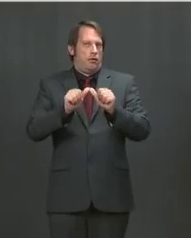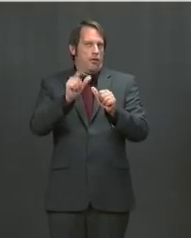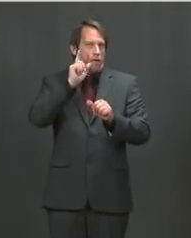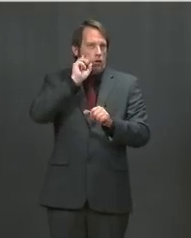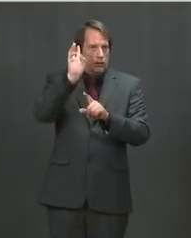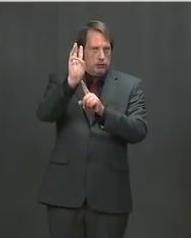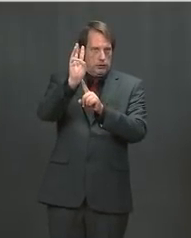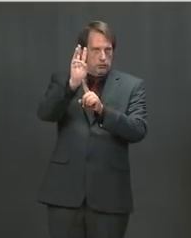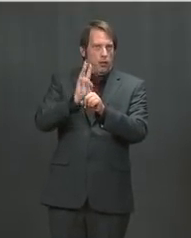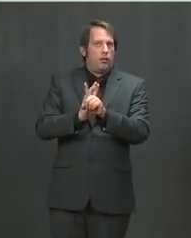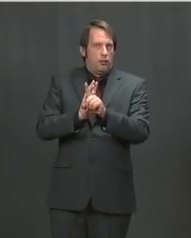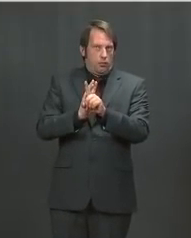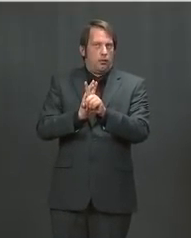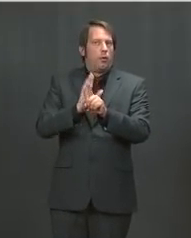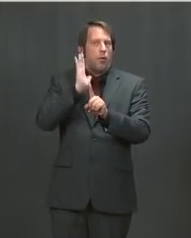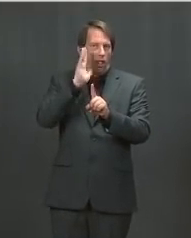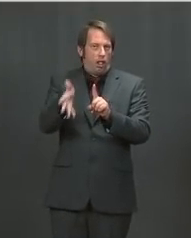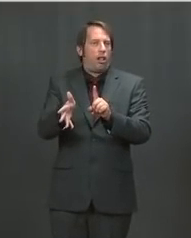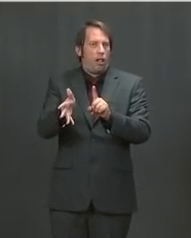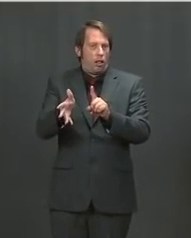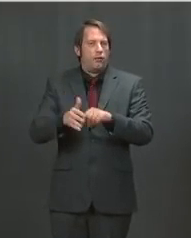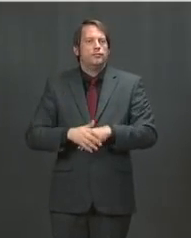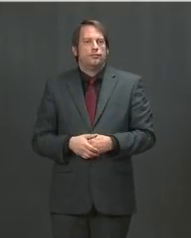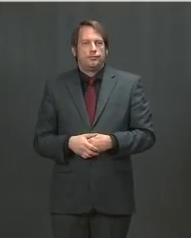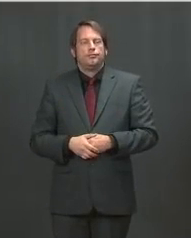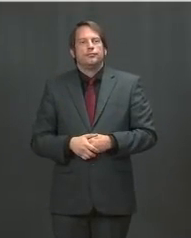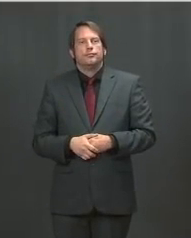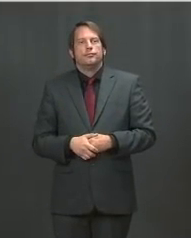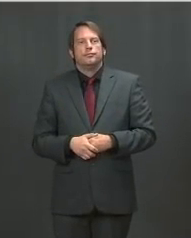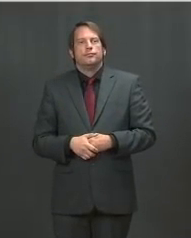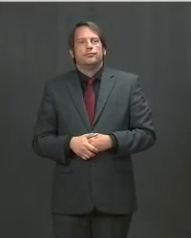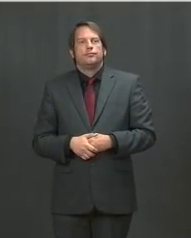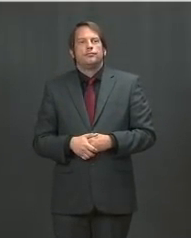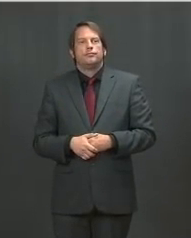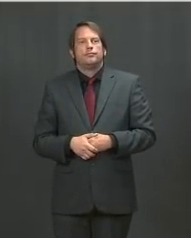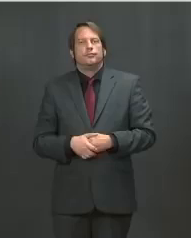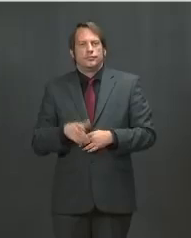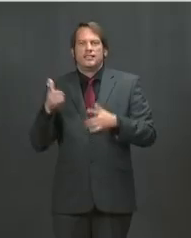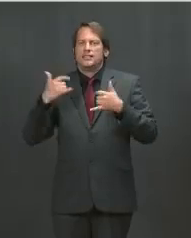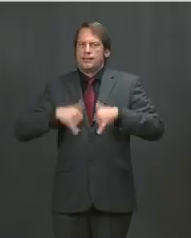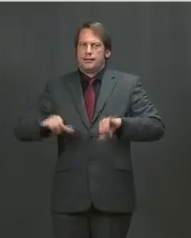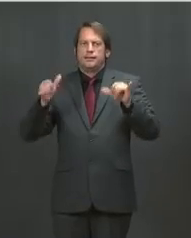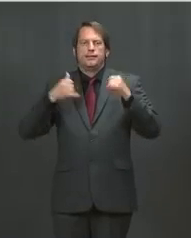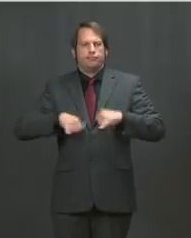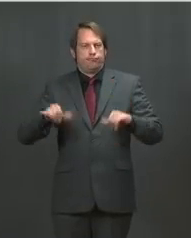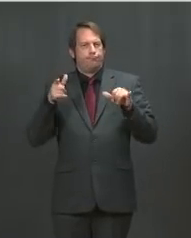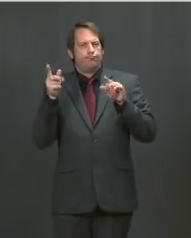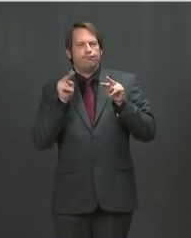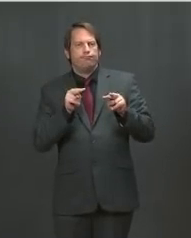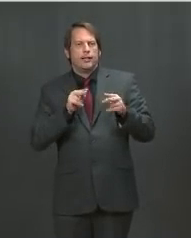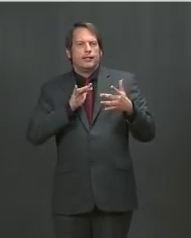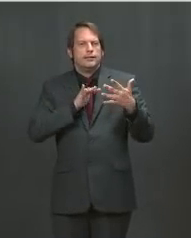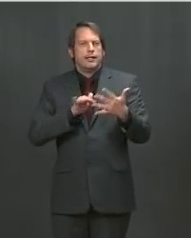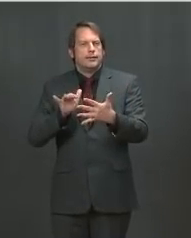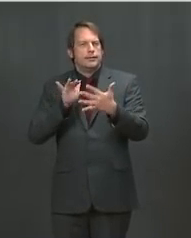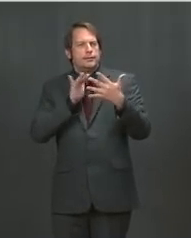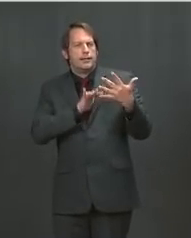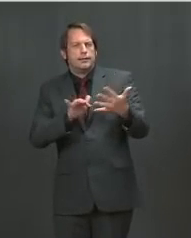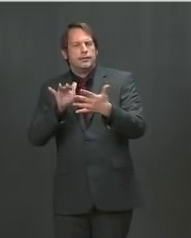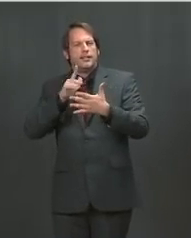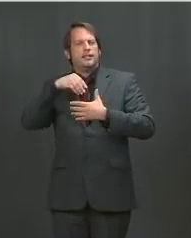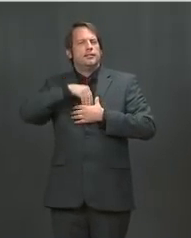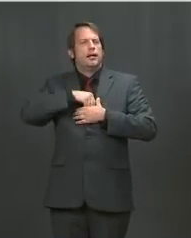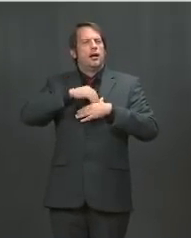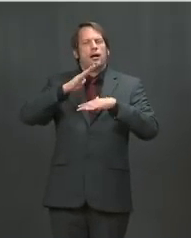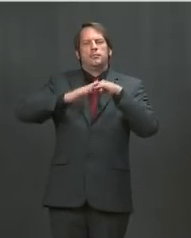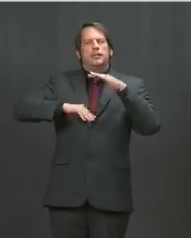that. In that regard, ongoing studies are monitoring these immune responses beyond 6